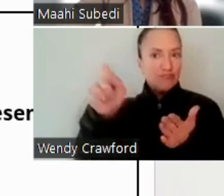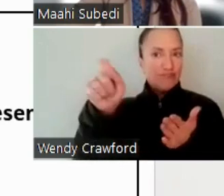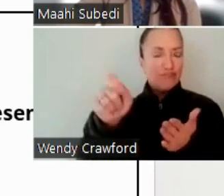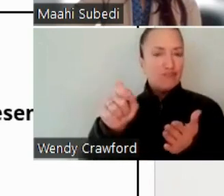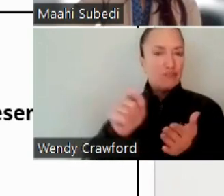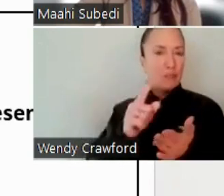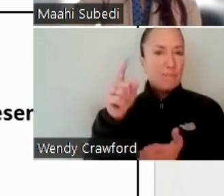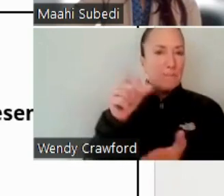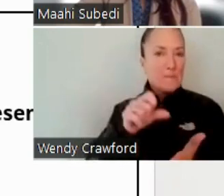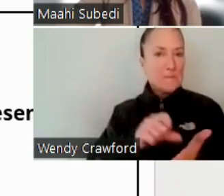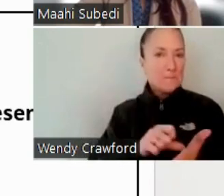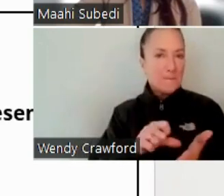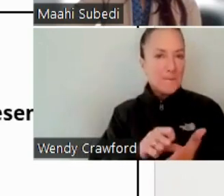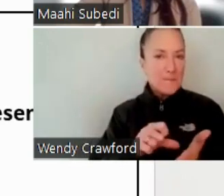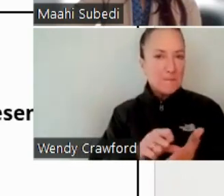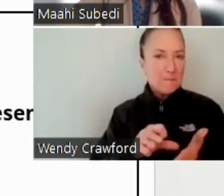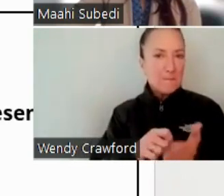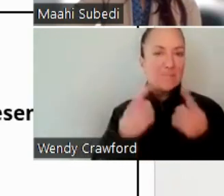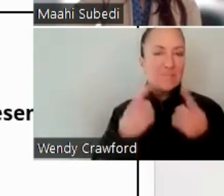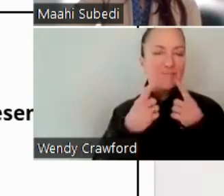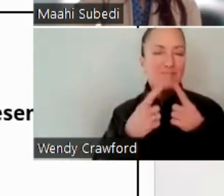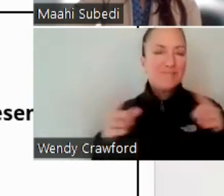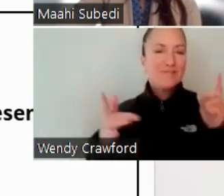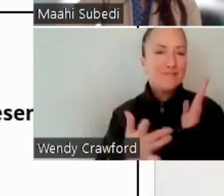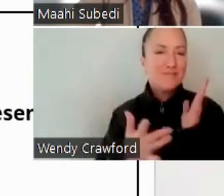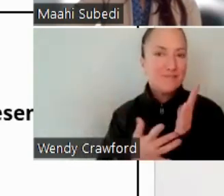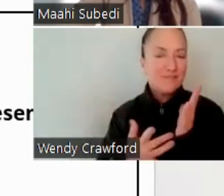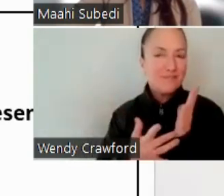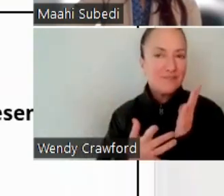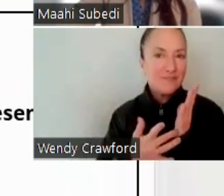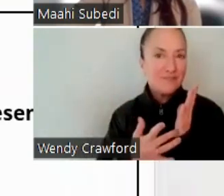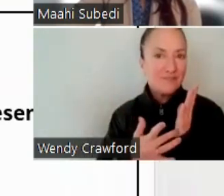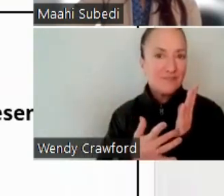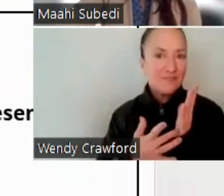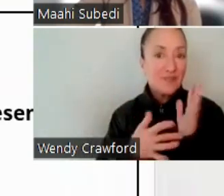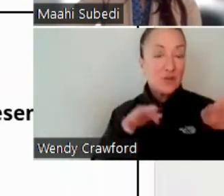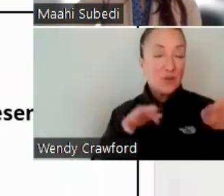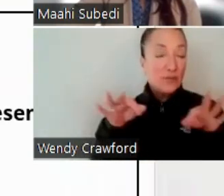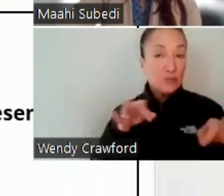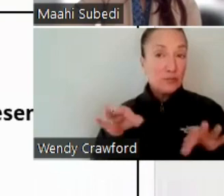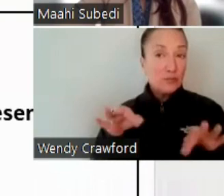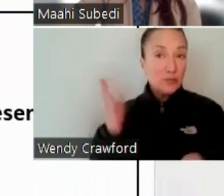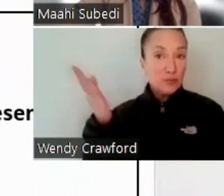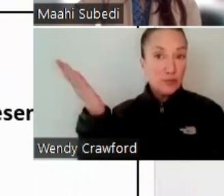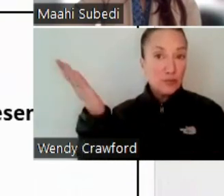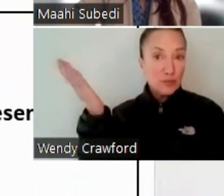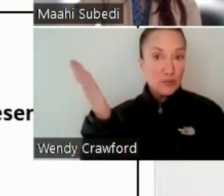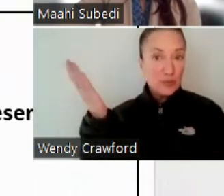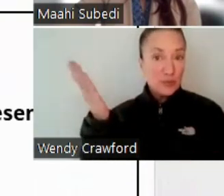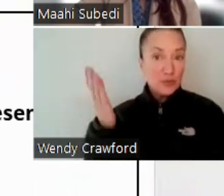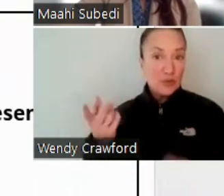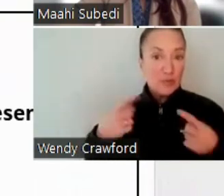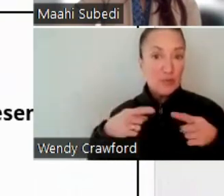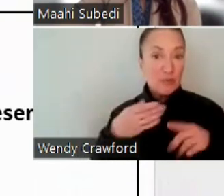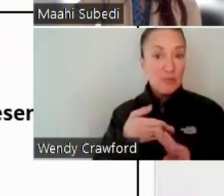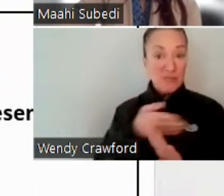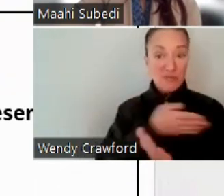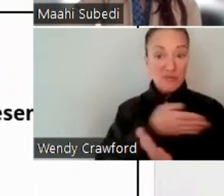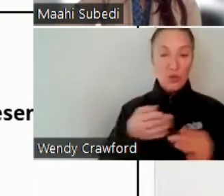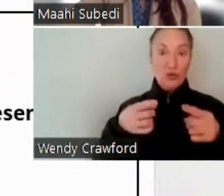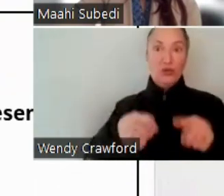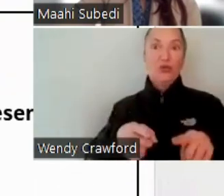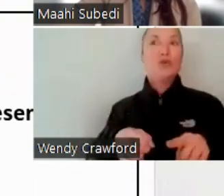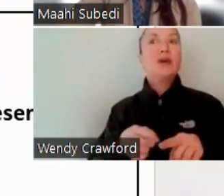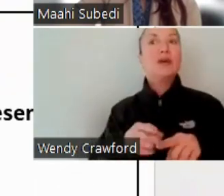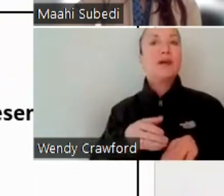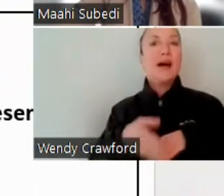document on effective techniques for giving online presentations before, during the session